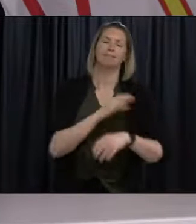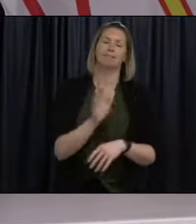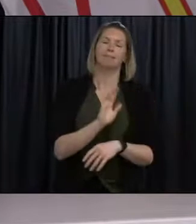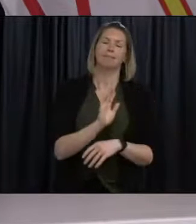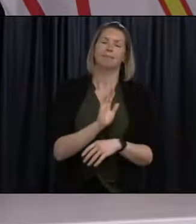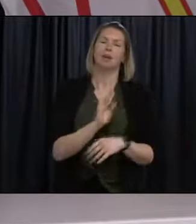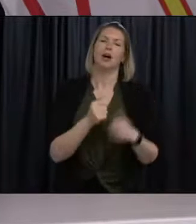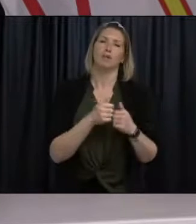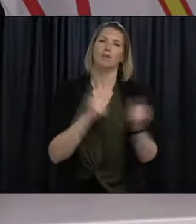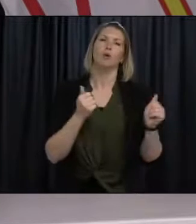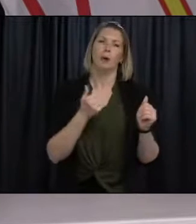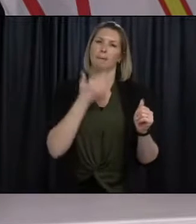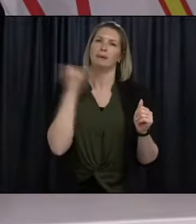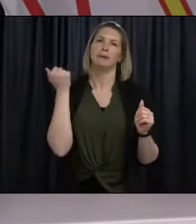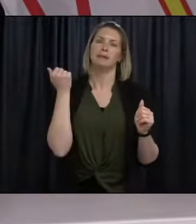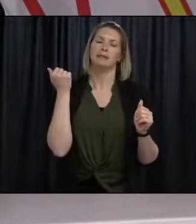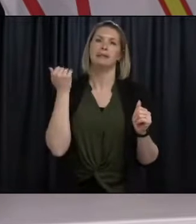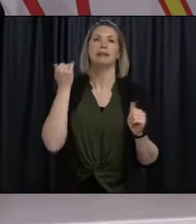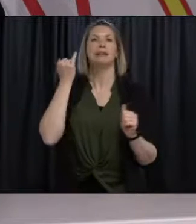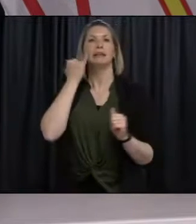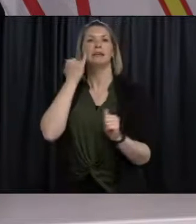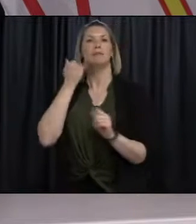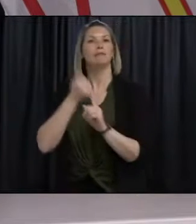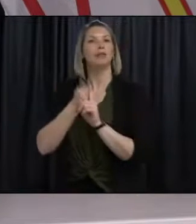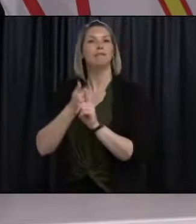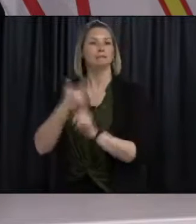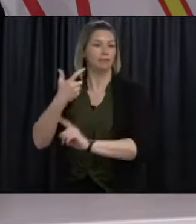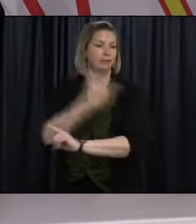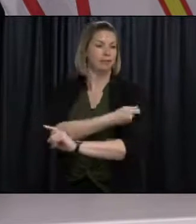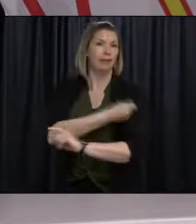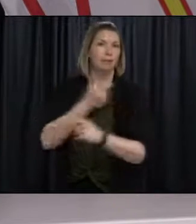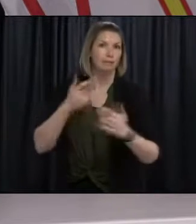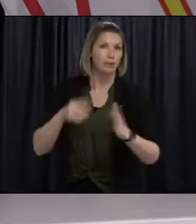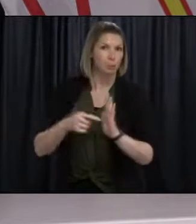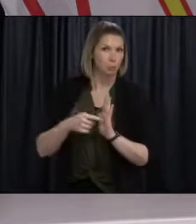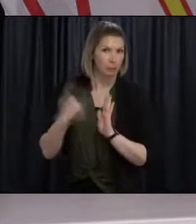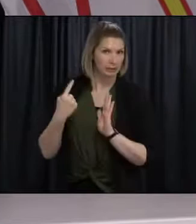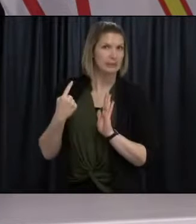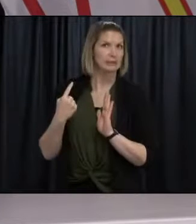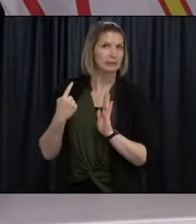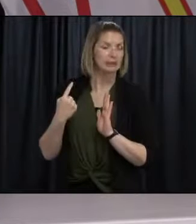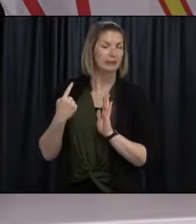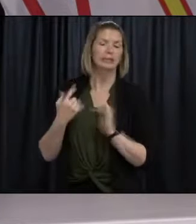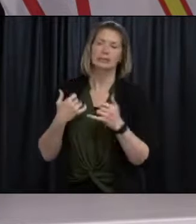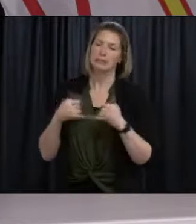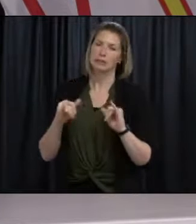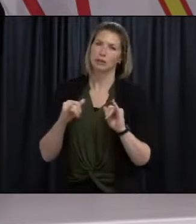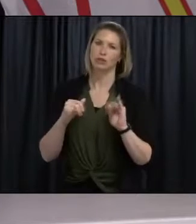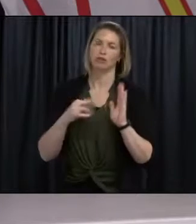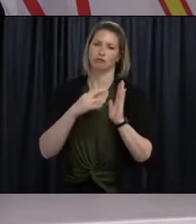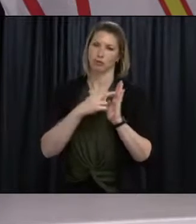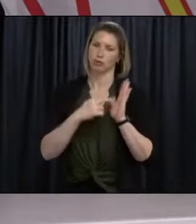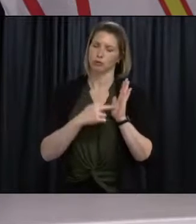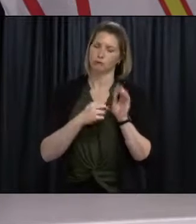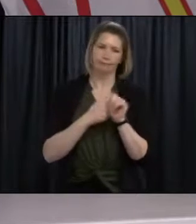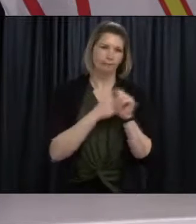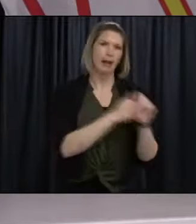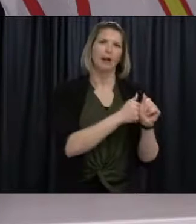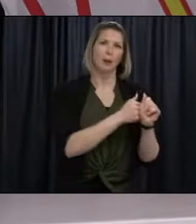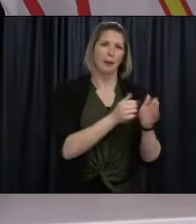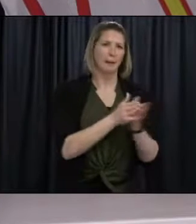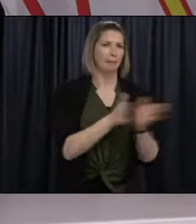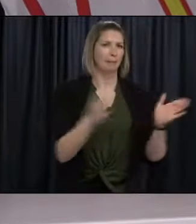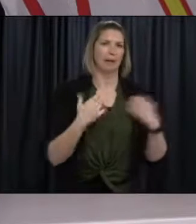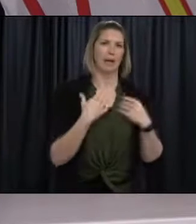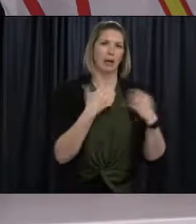first dose of vaccine, you must still adhere to the public health recommendations at this time. Do not assume